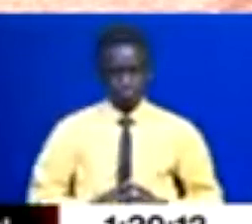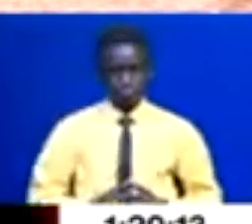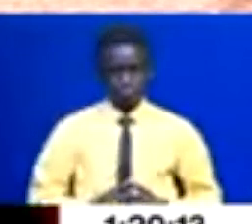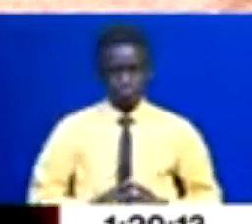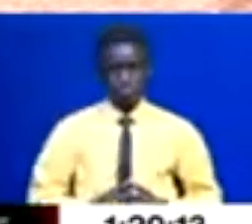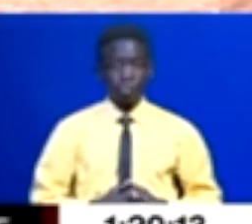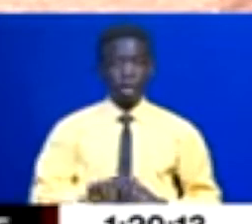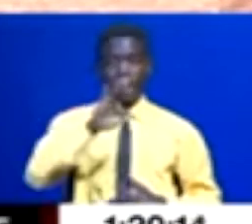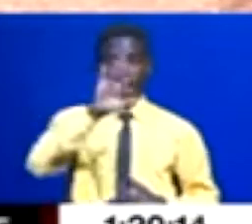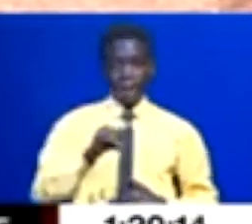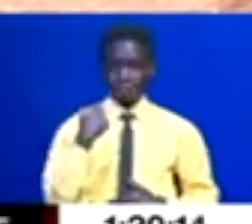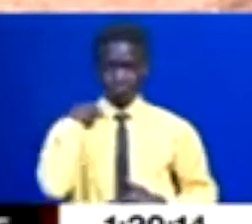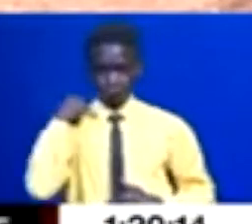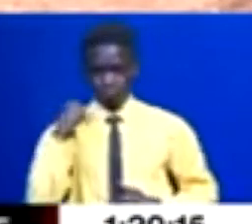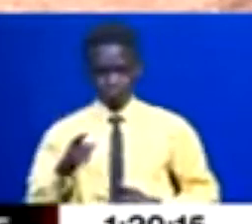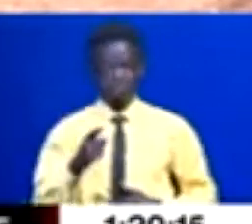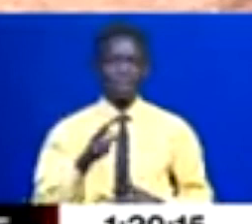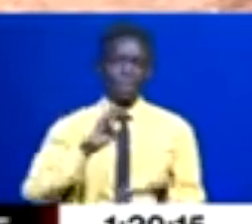But the sacrifice should be made